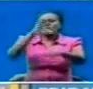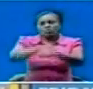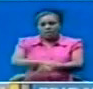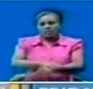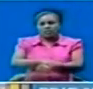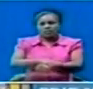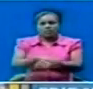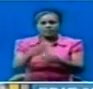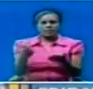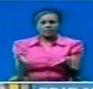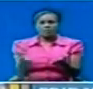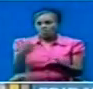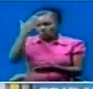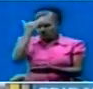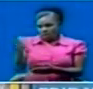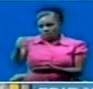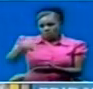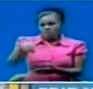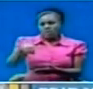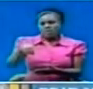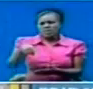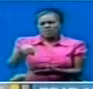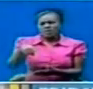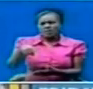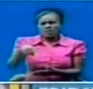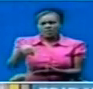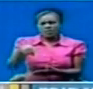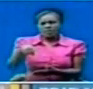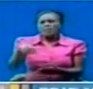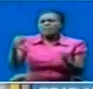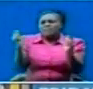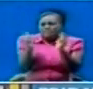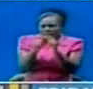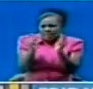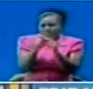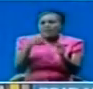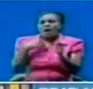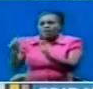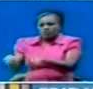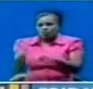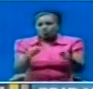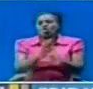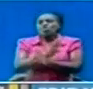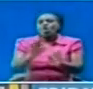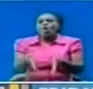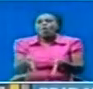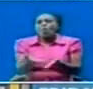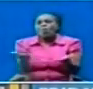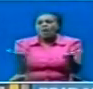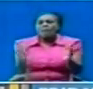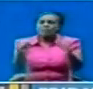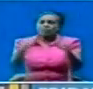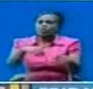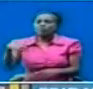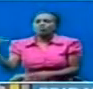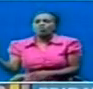read it. Because we are pinched. The shoes is pinching us. Nowhere we can take it